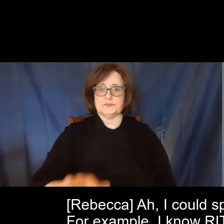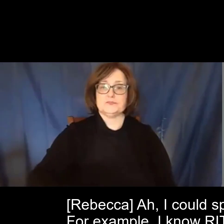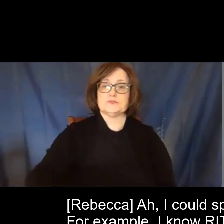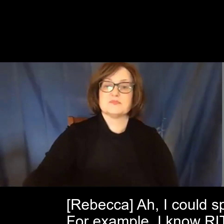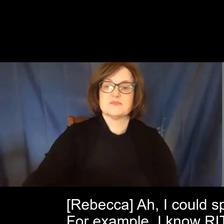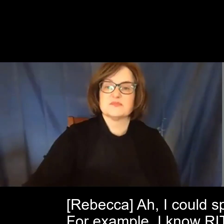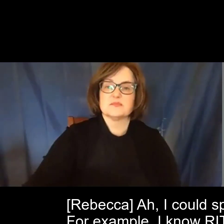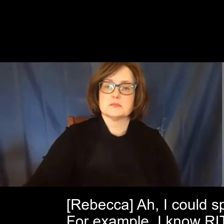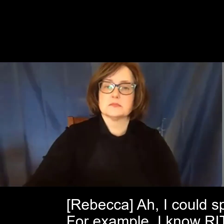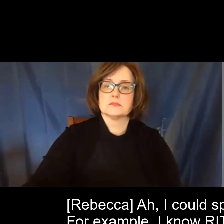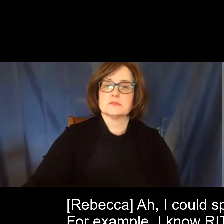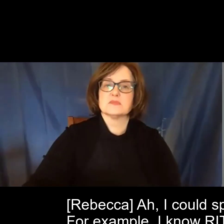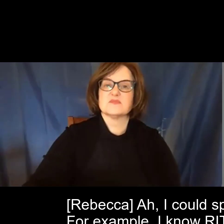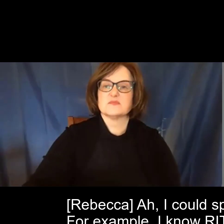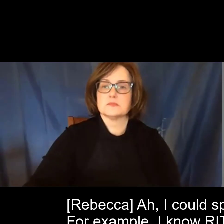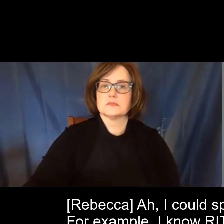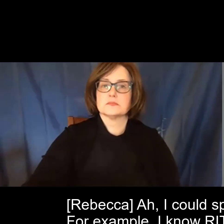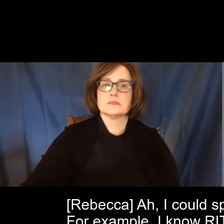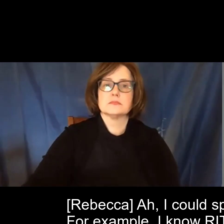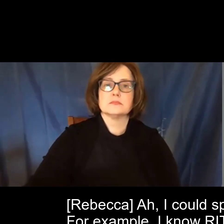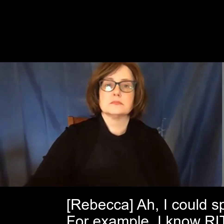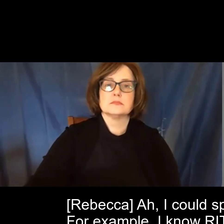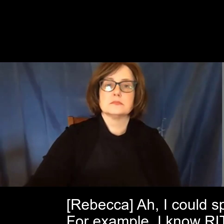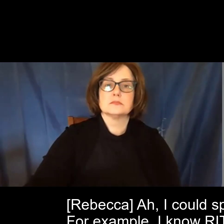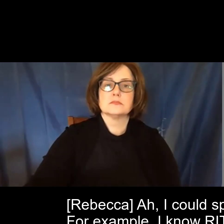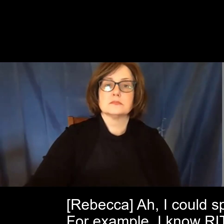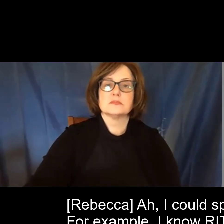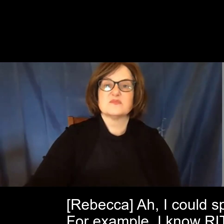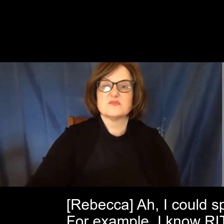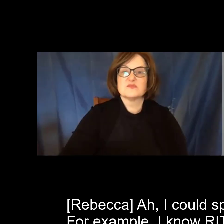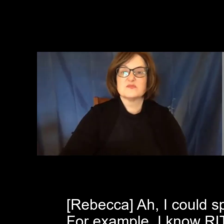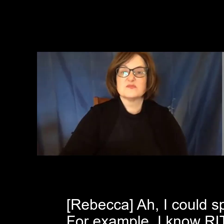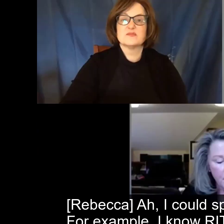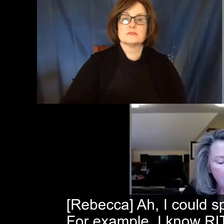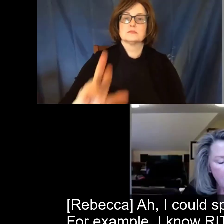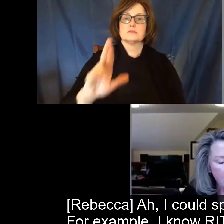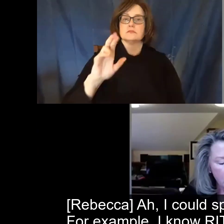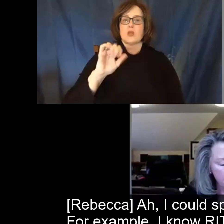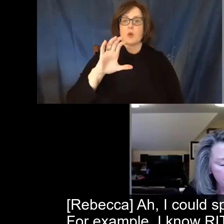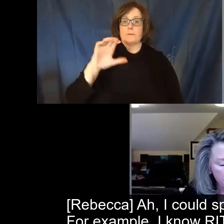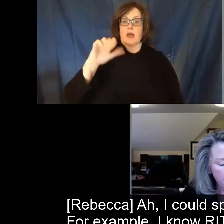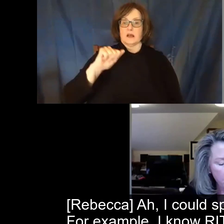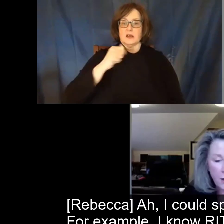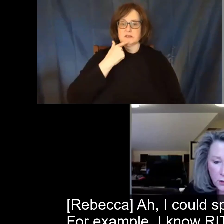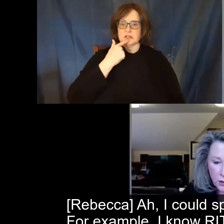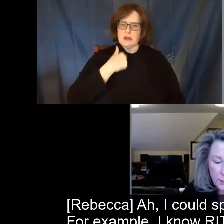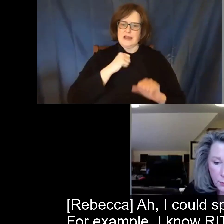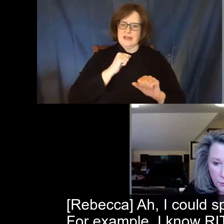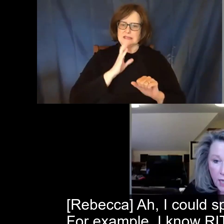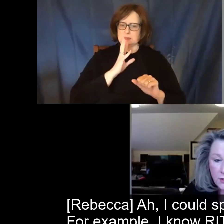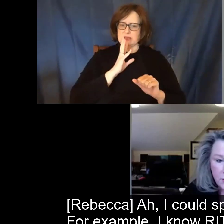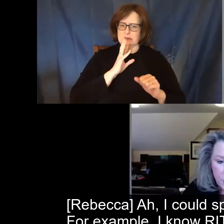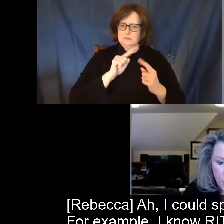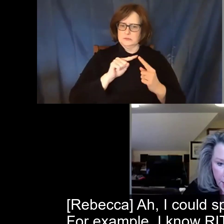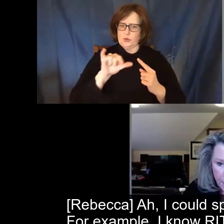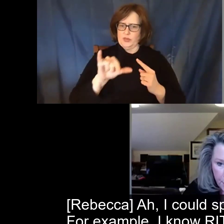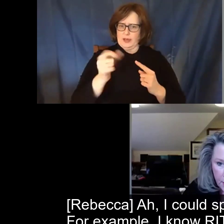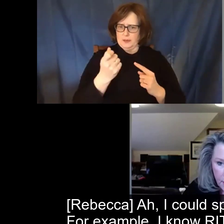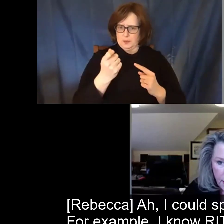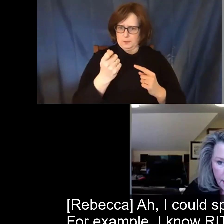I could speak to that a little bit. For example, I know RIT has a partnership with Rochester